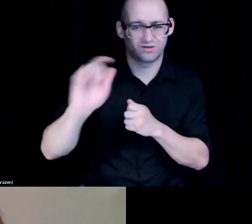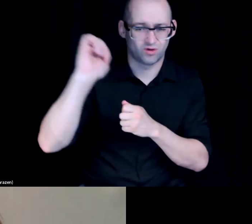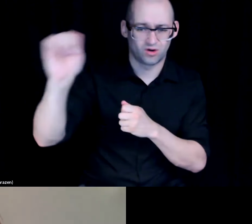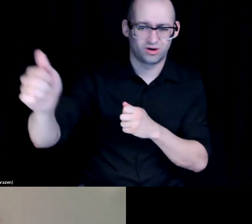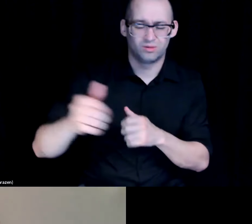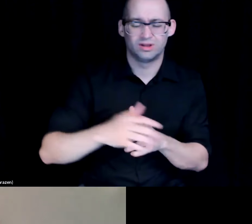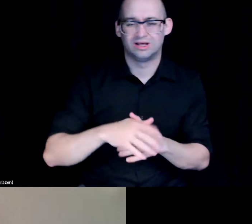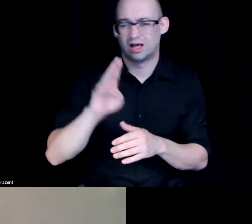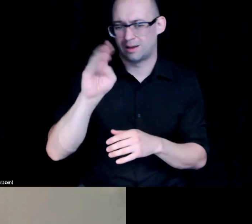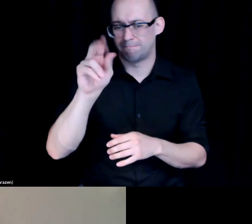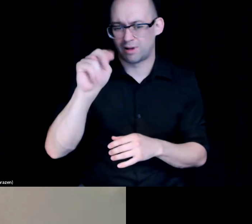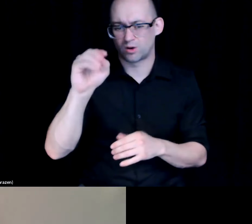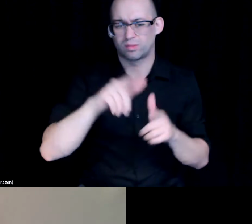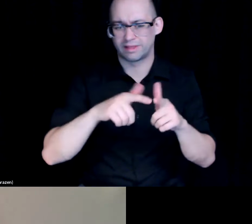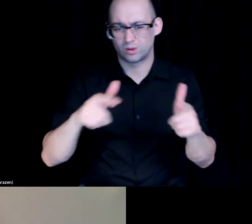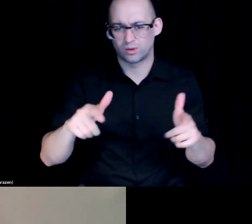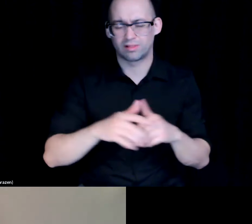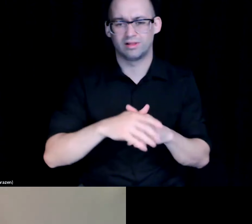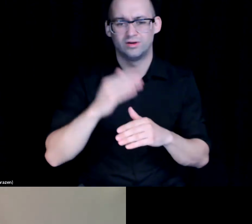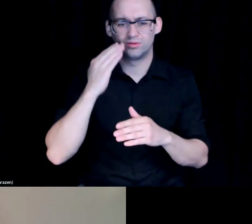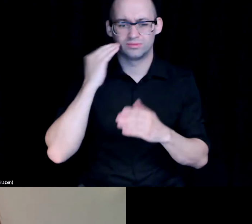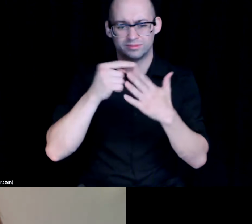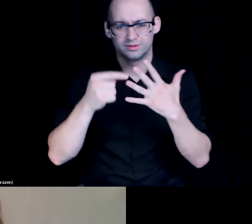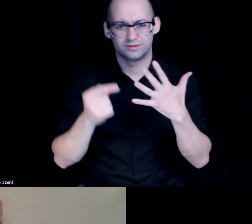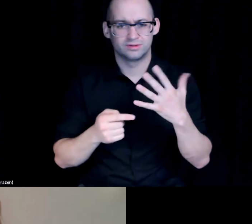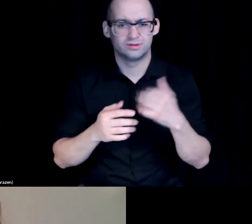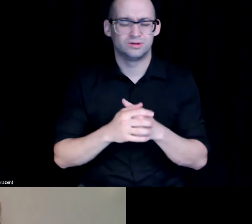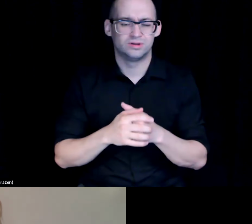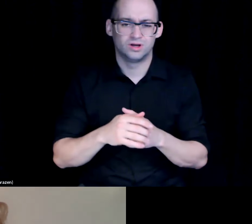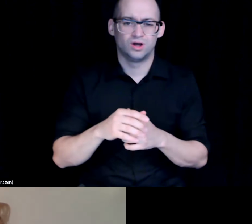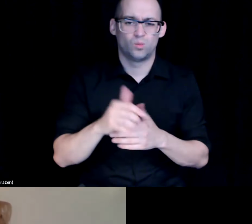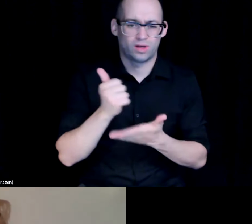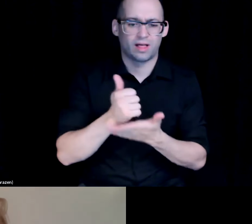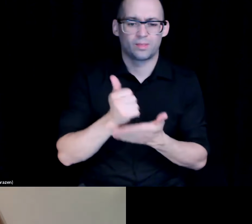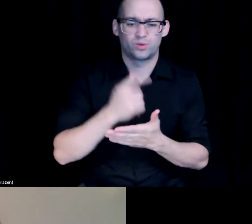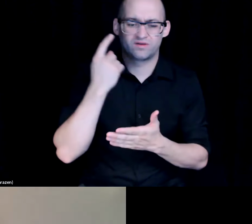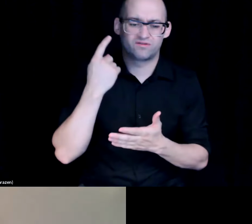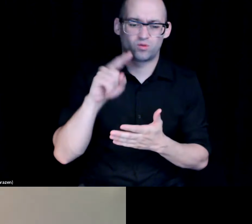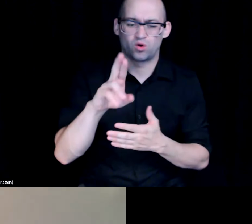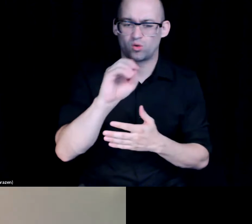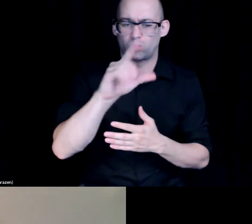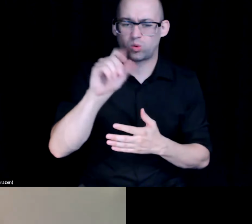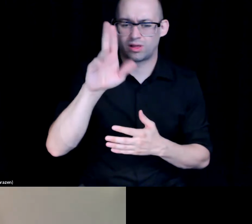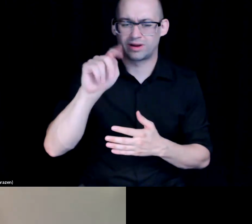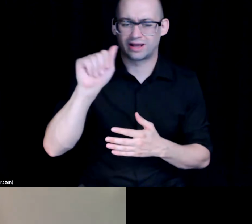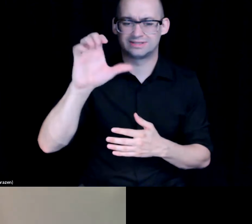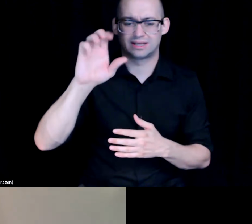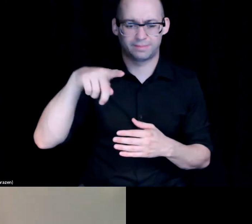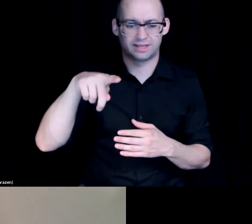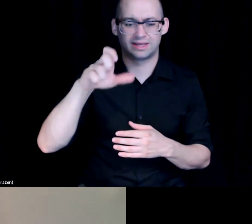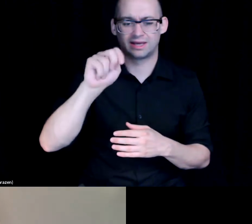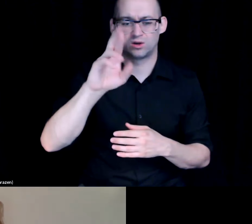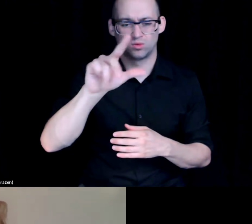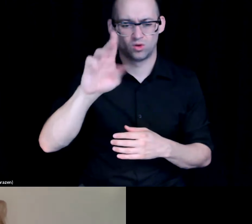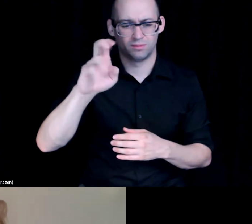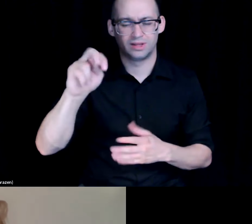we're shipping the devices and providing remote training. And then we're helping to roll out ACP enrollment events and